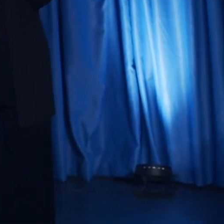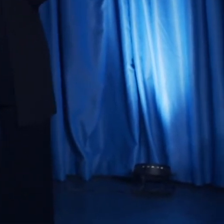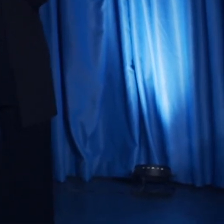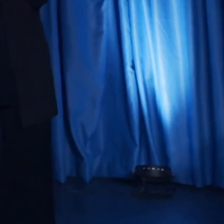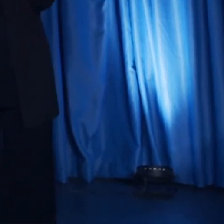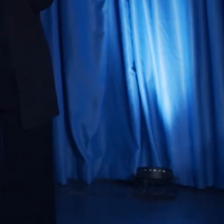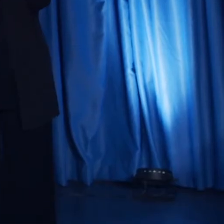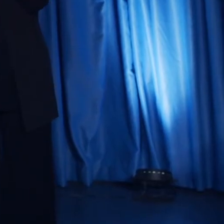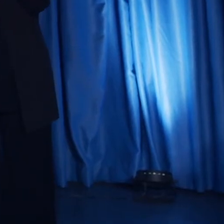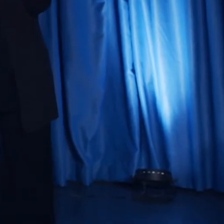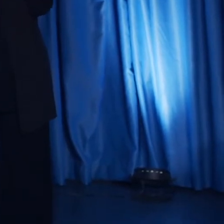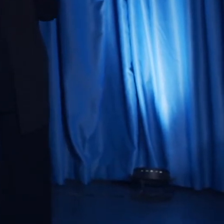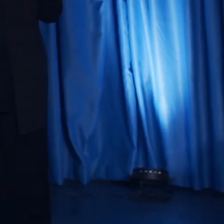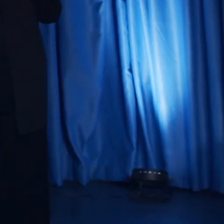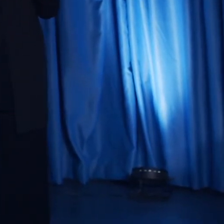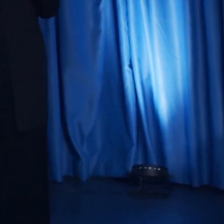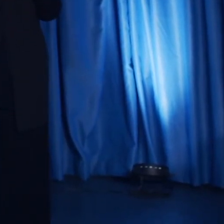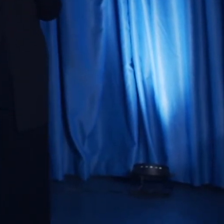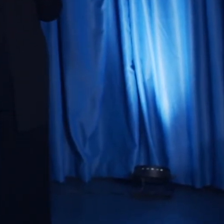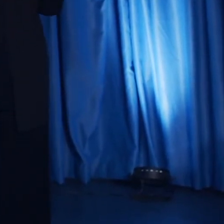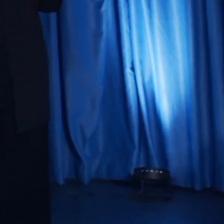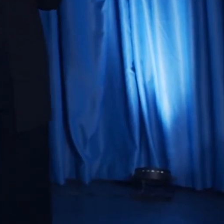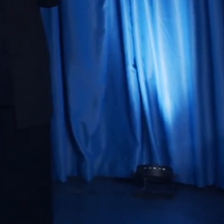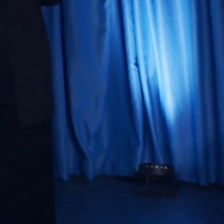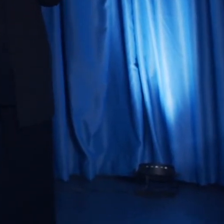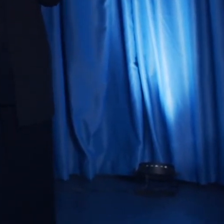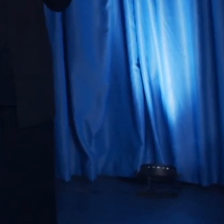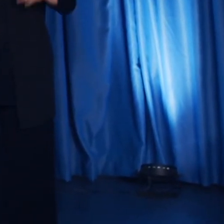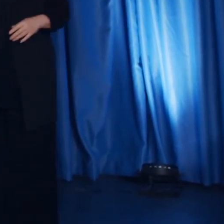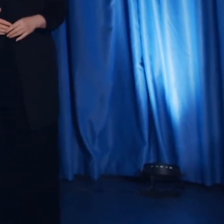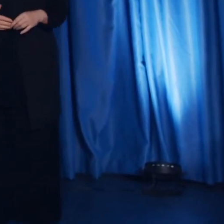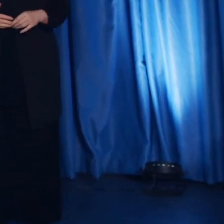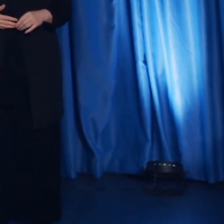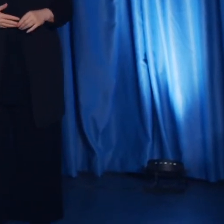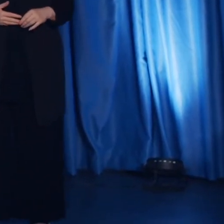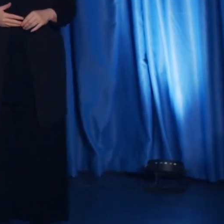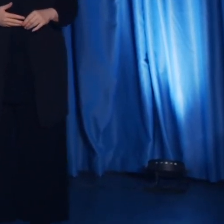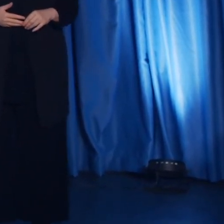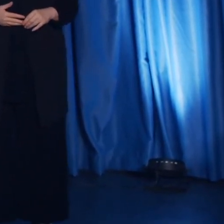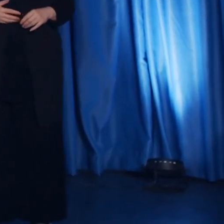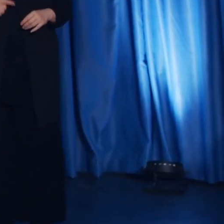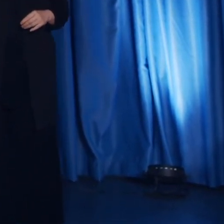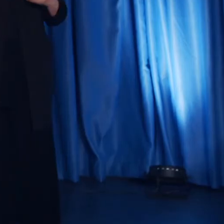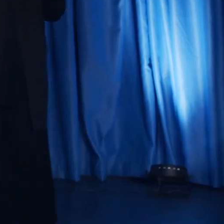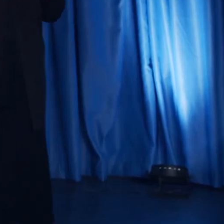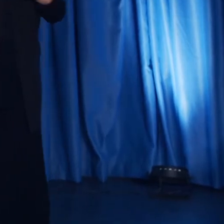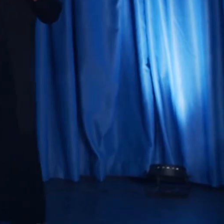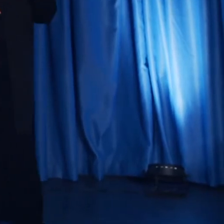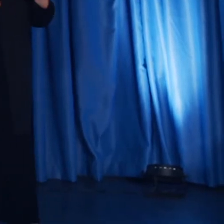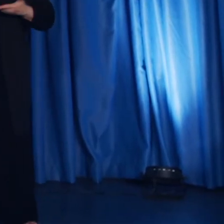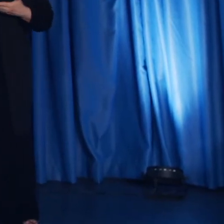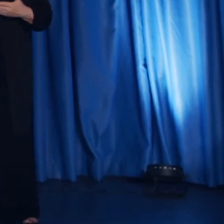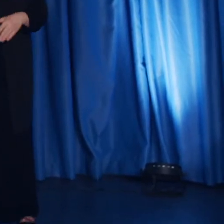to the Spokane Artists and Creatives Relief Fund. Let's keep taking care of each other.